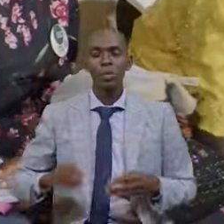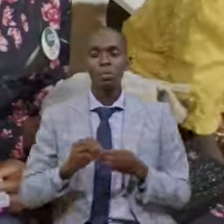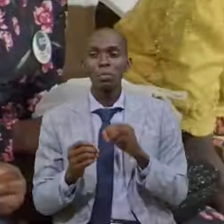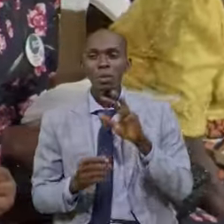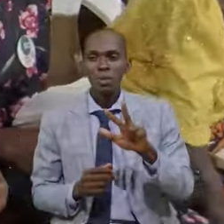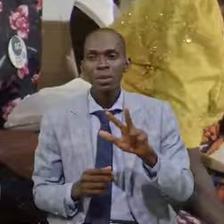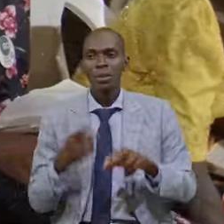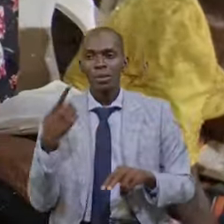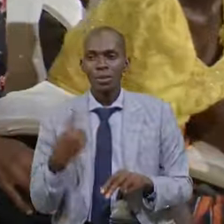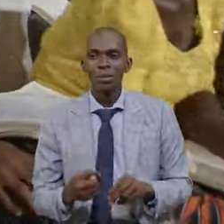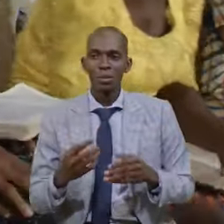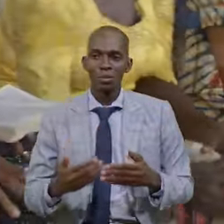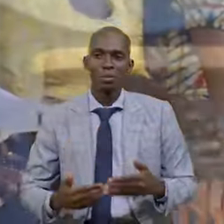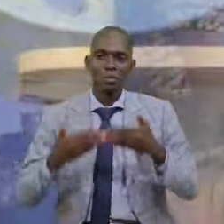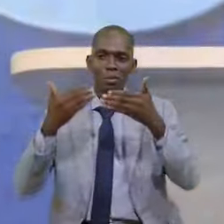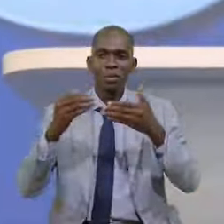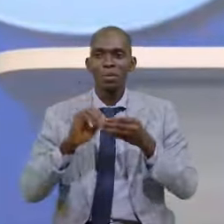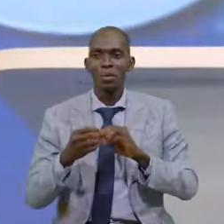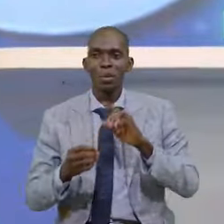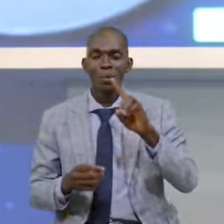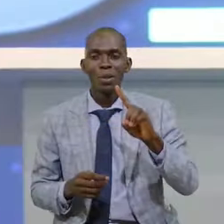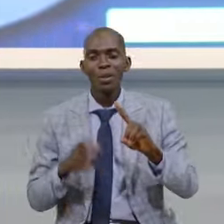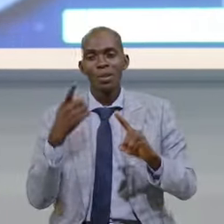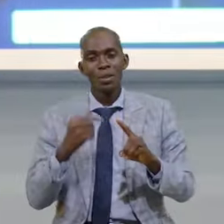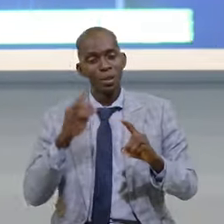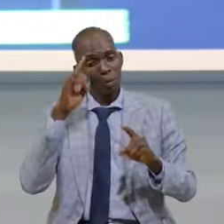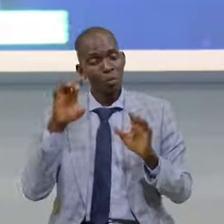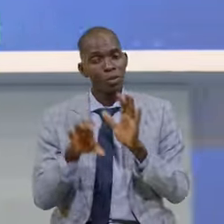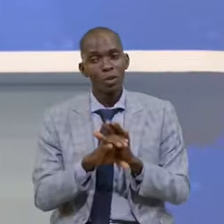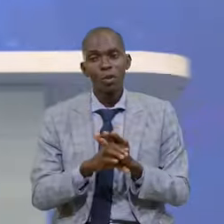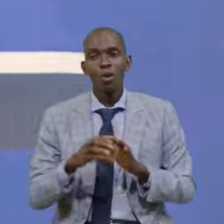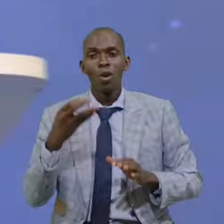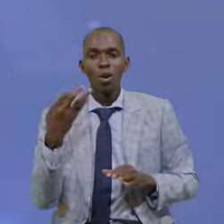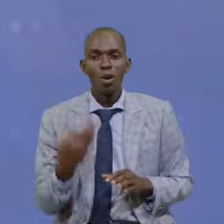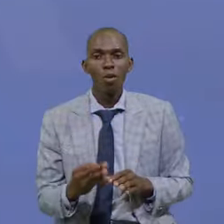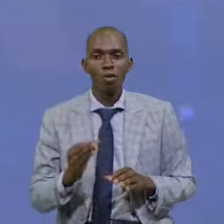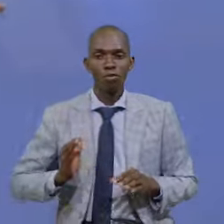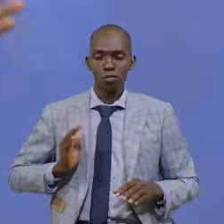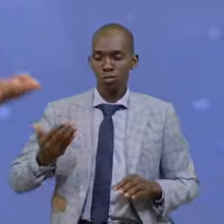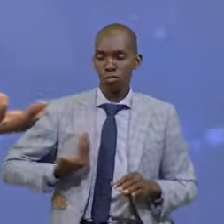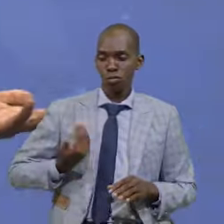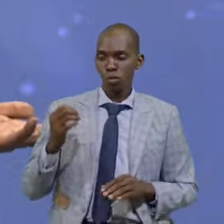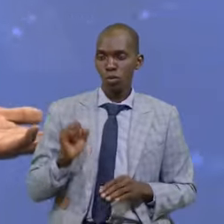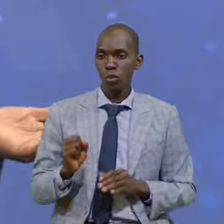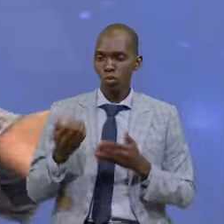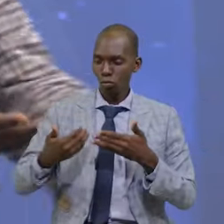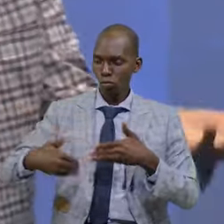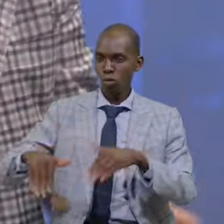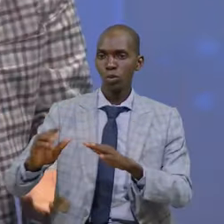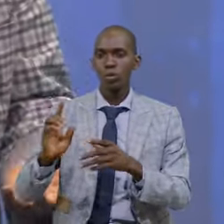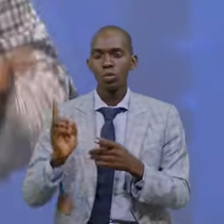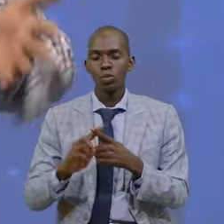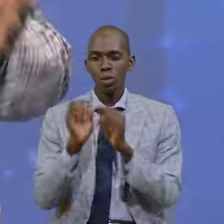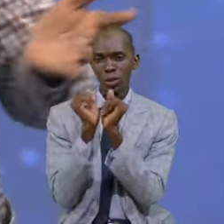the promotion. Number one, the picture of souls sold to slavery.